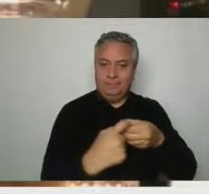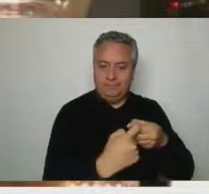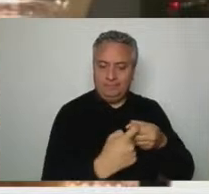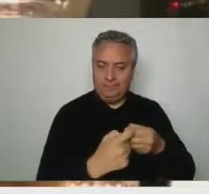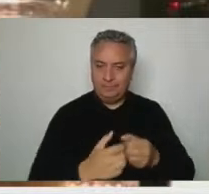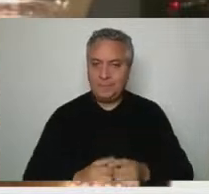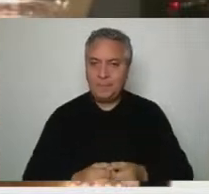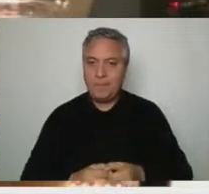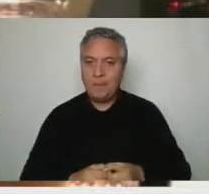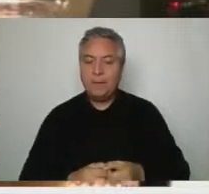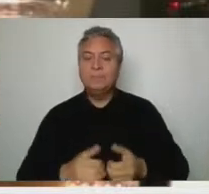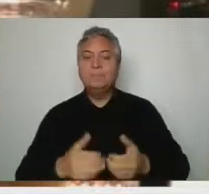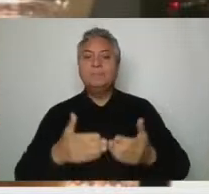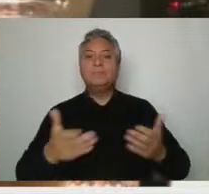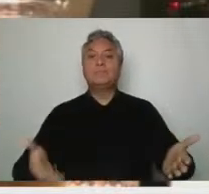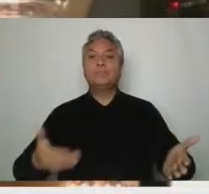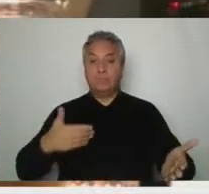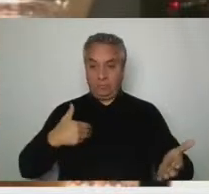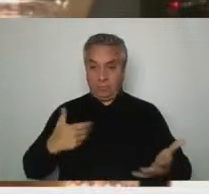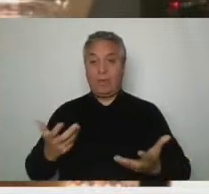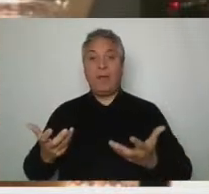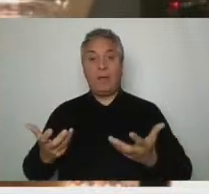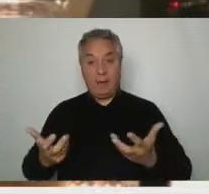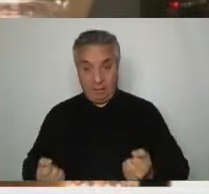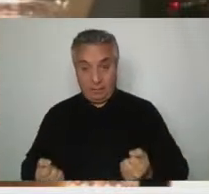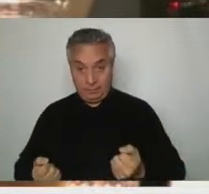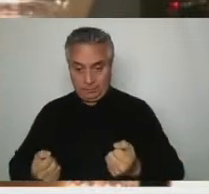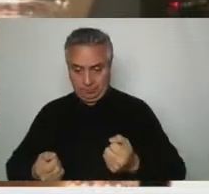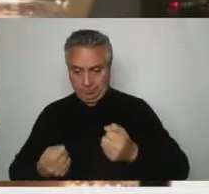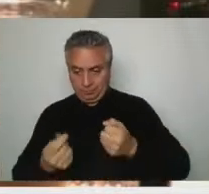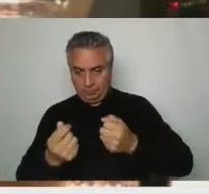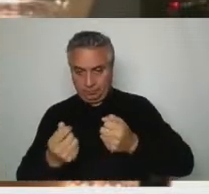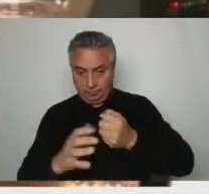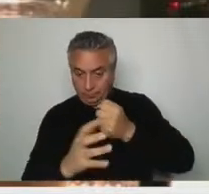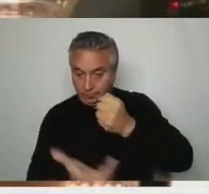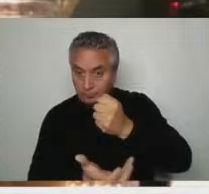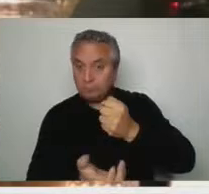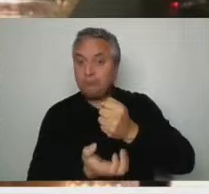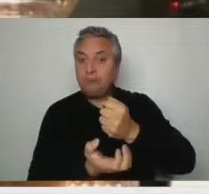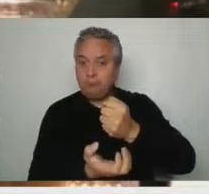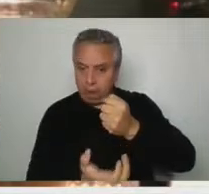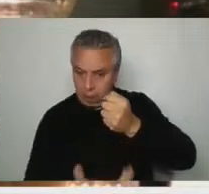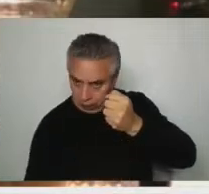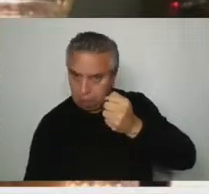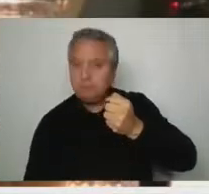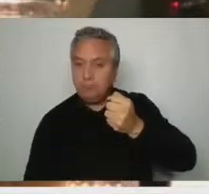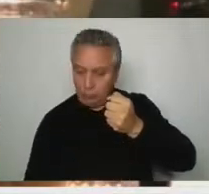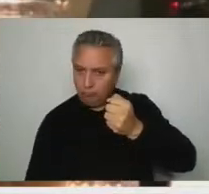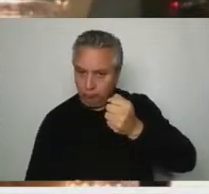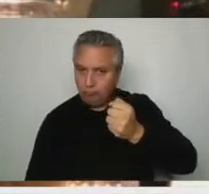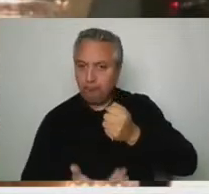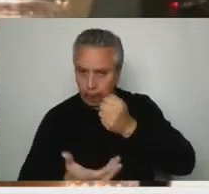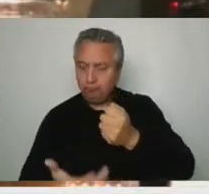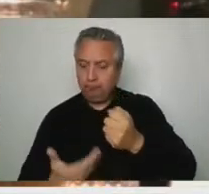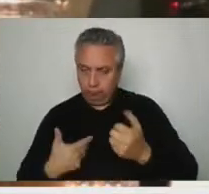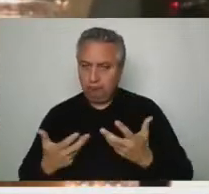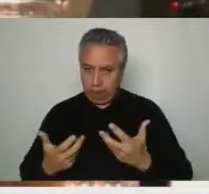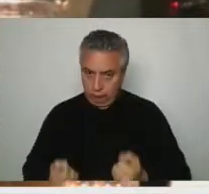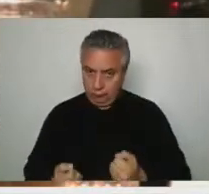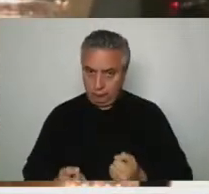registered in the system. So we now have an increase in our budget.